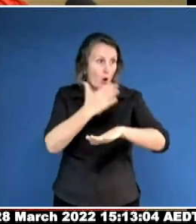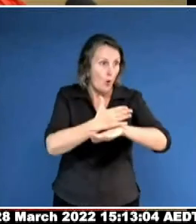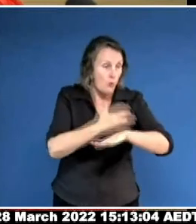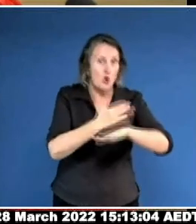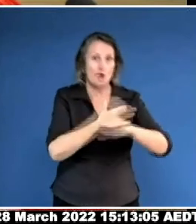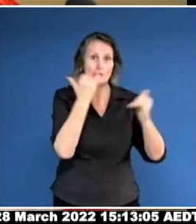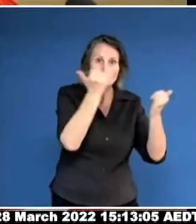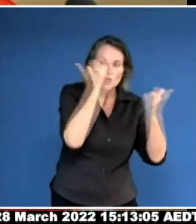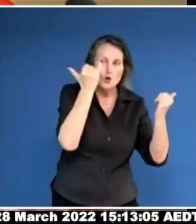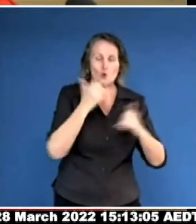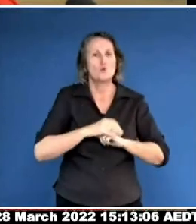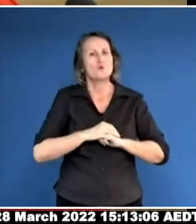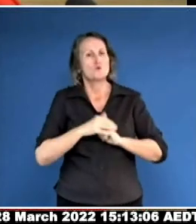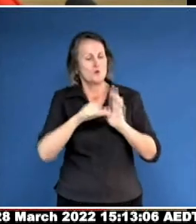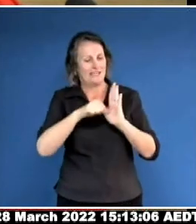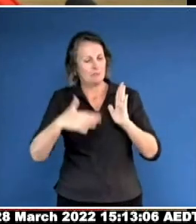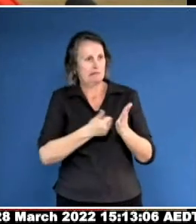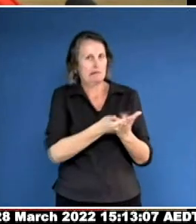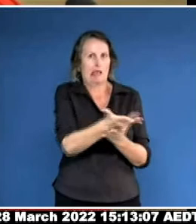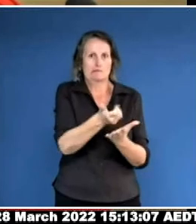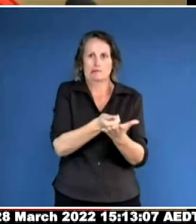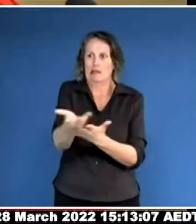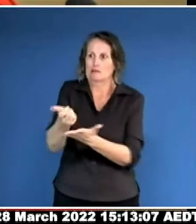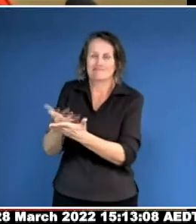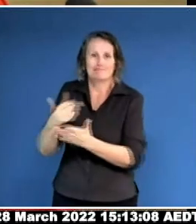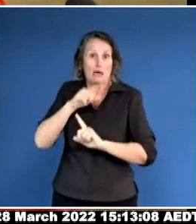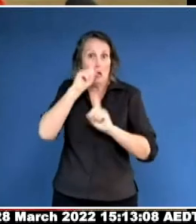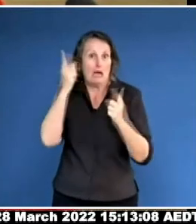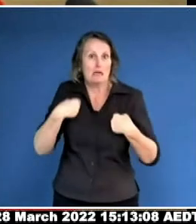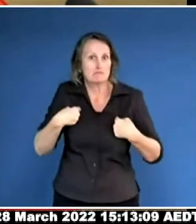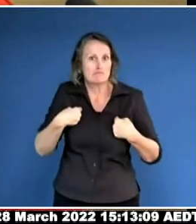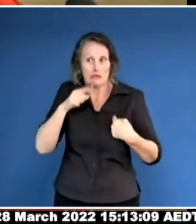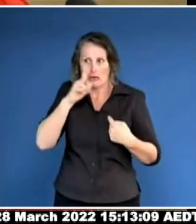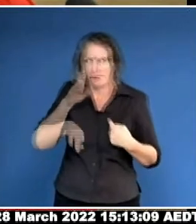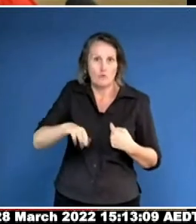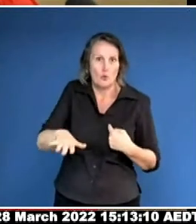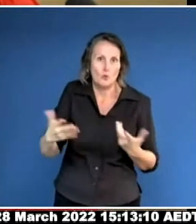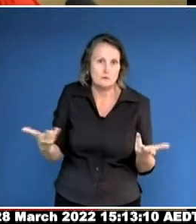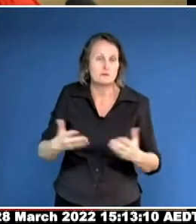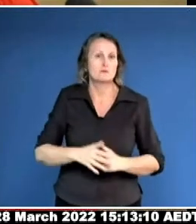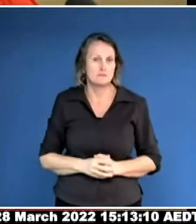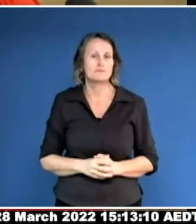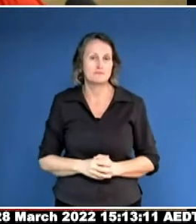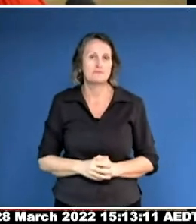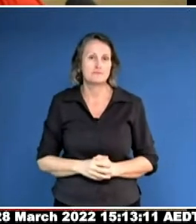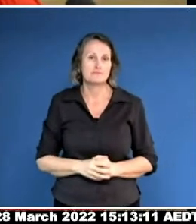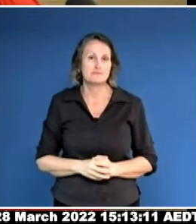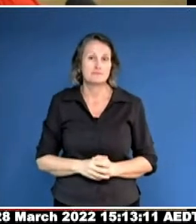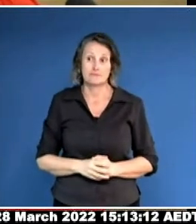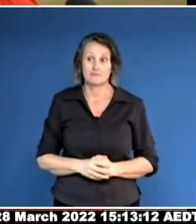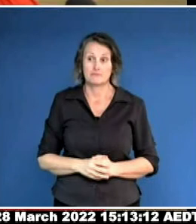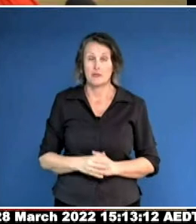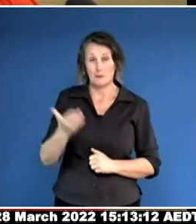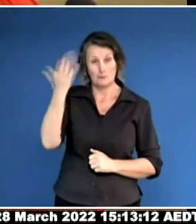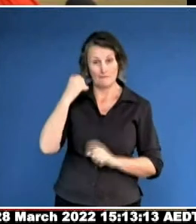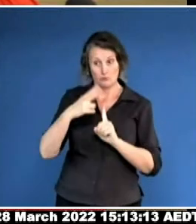carefully, often resulting in my inability to attend. When I was diagnosed with my condition, it was